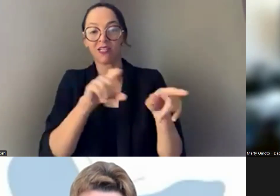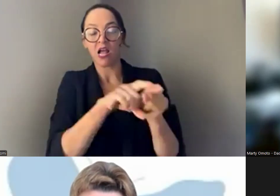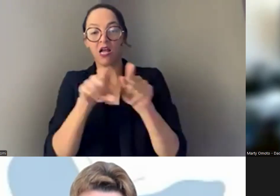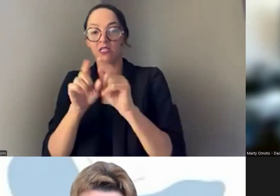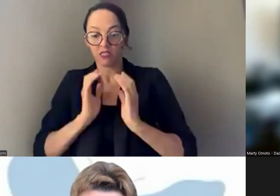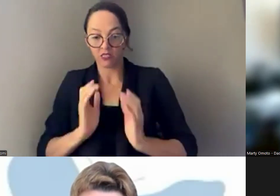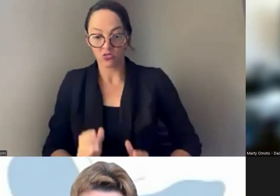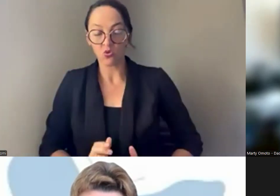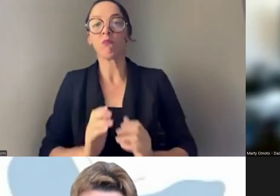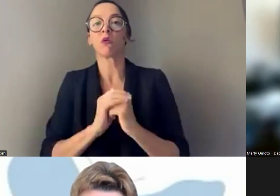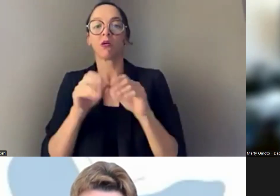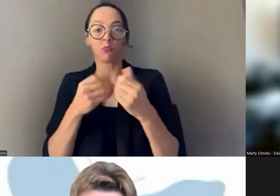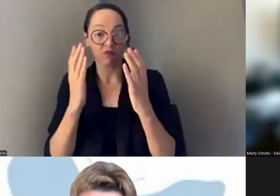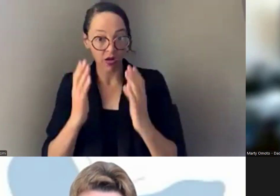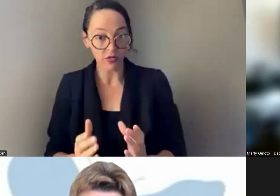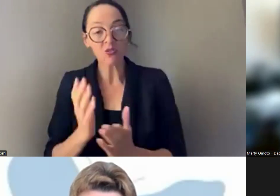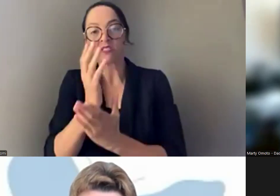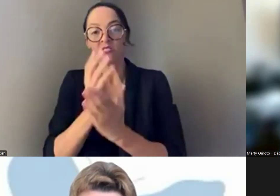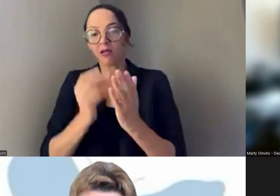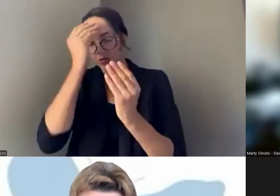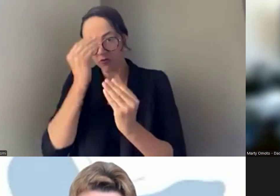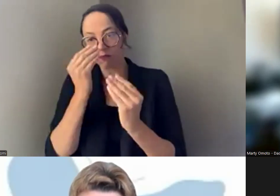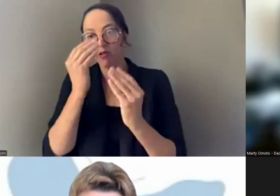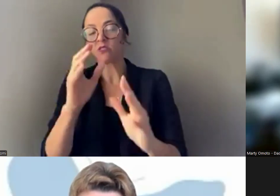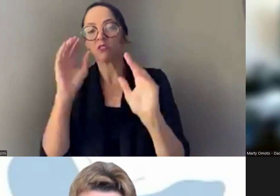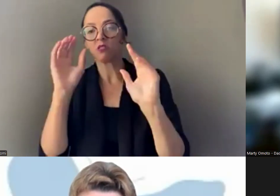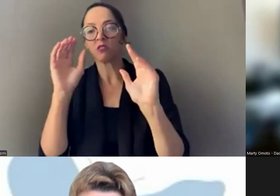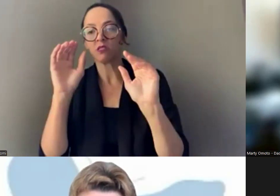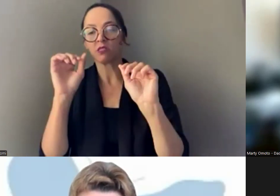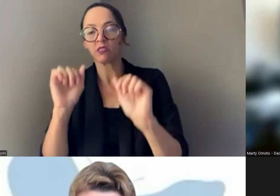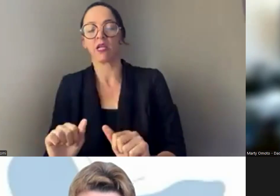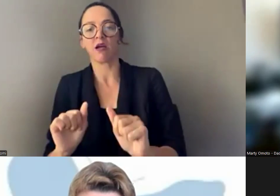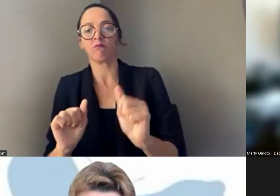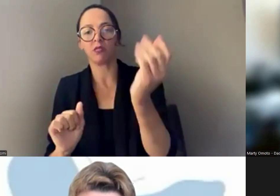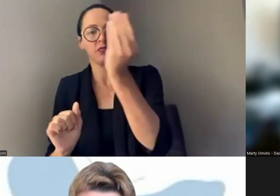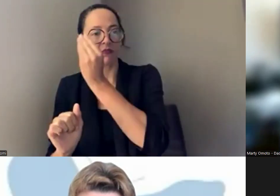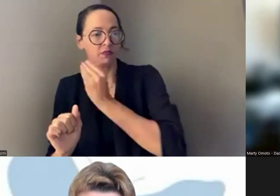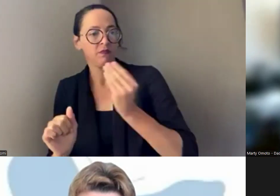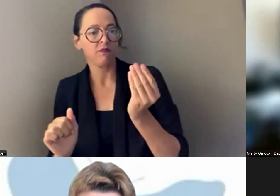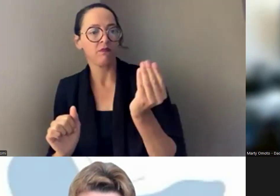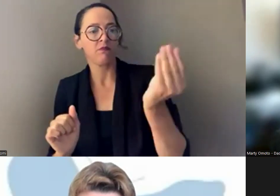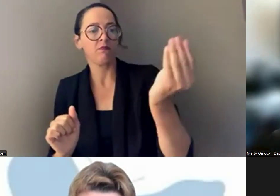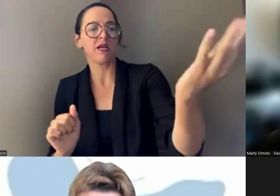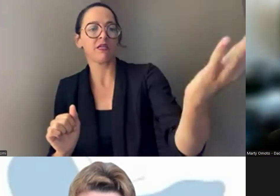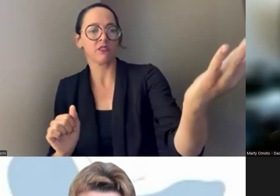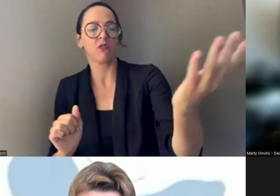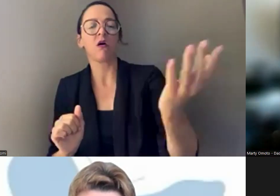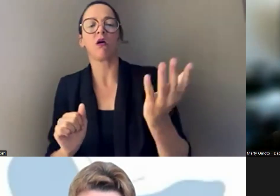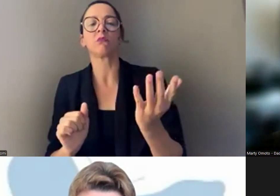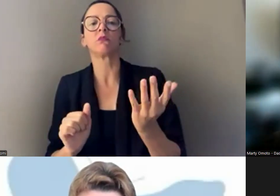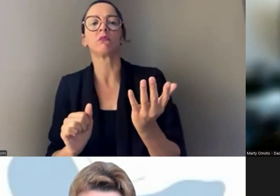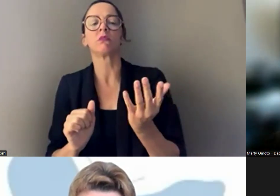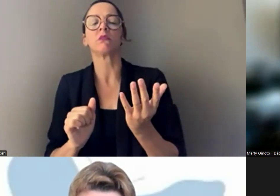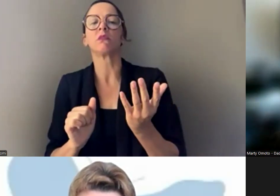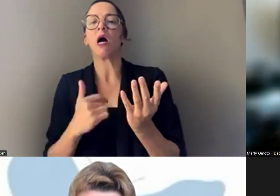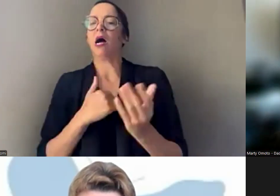And, so some of that information should be passed along, and I'm glad to see that what you're proposing is